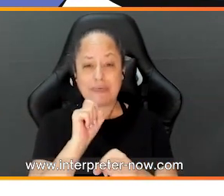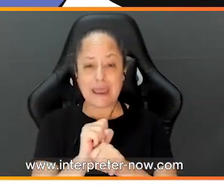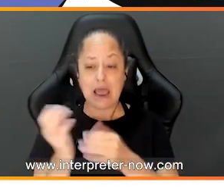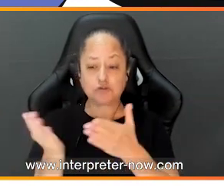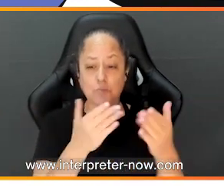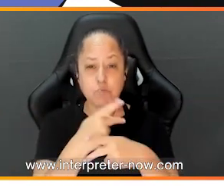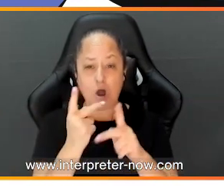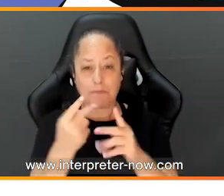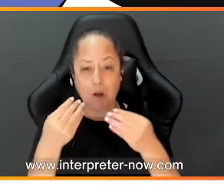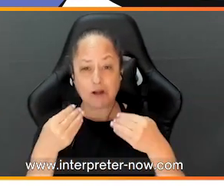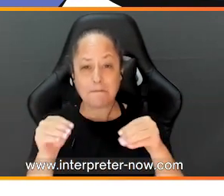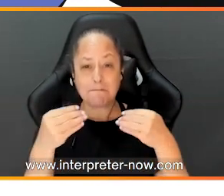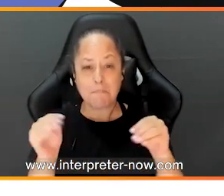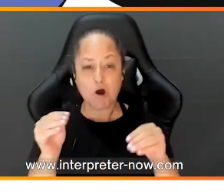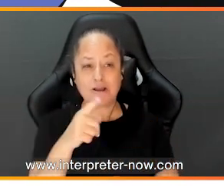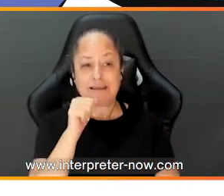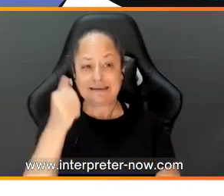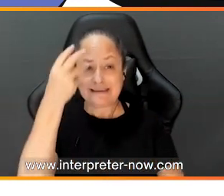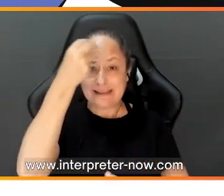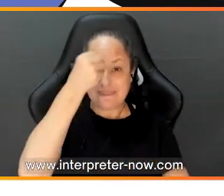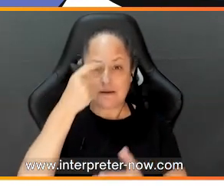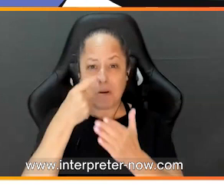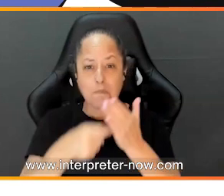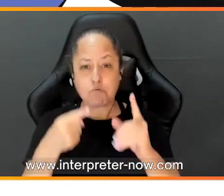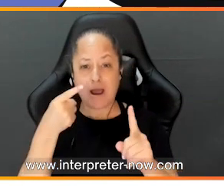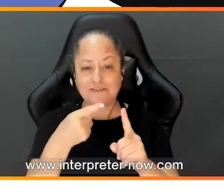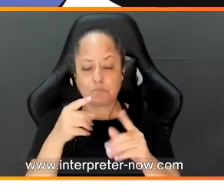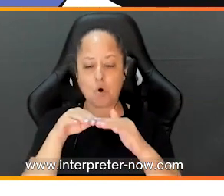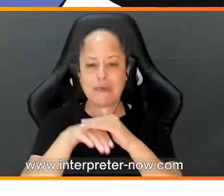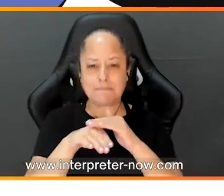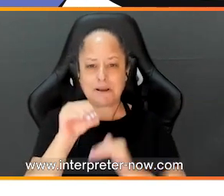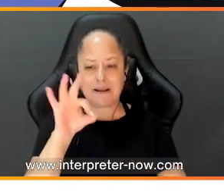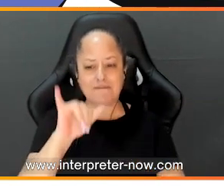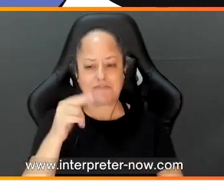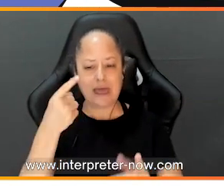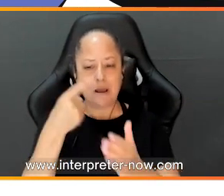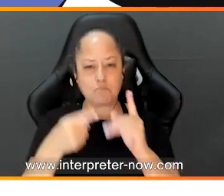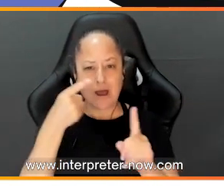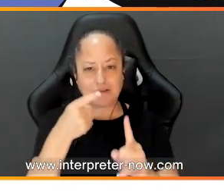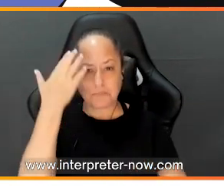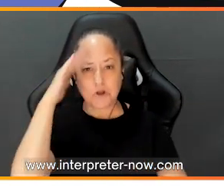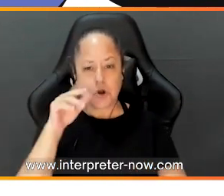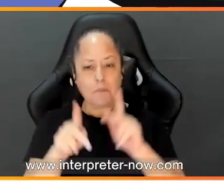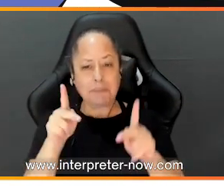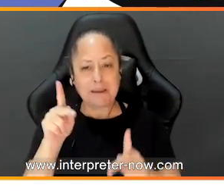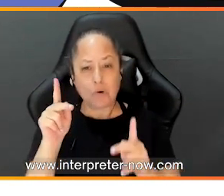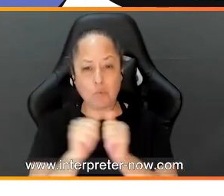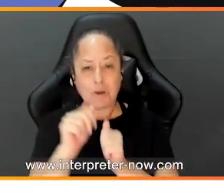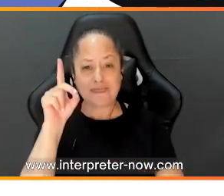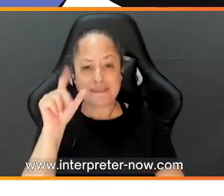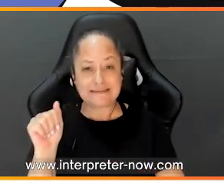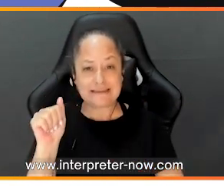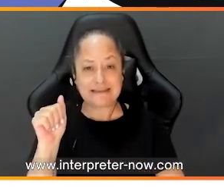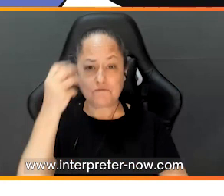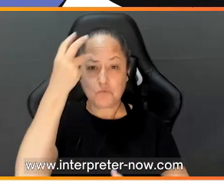likely to have lower rates of employment, lower degrees of disposable income. There wasn't any sort of priority access that was imagined for